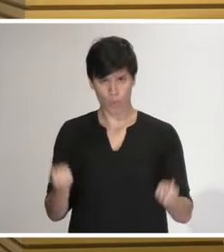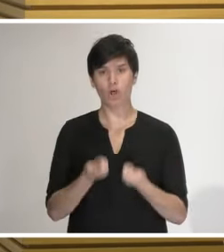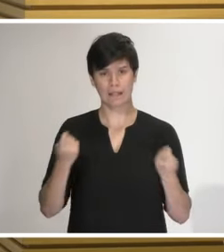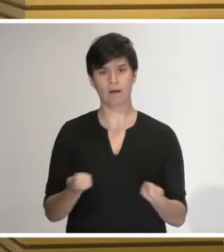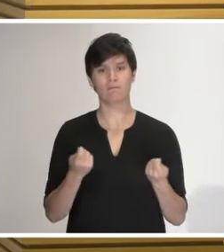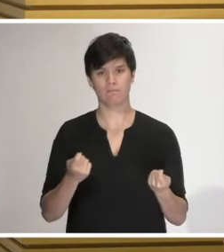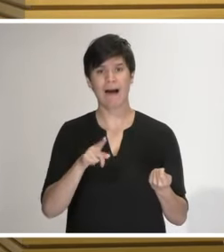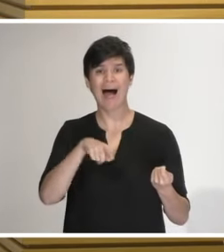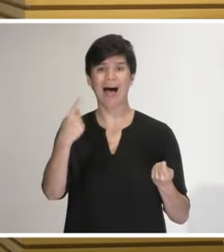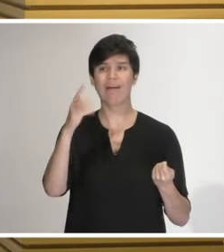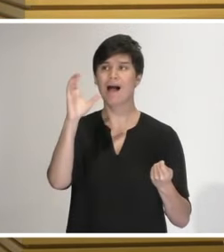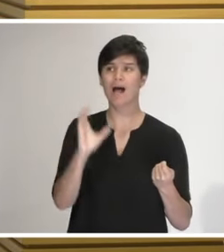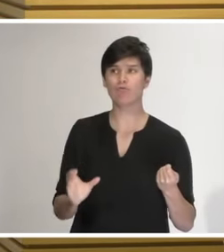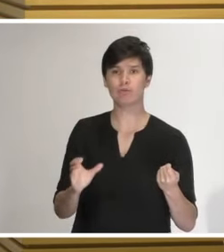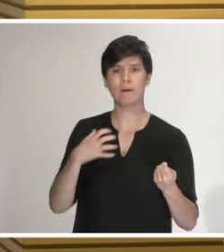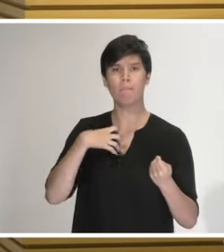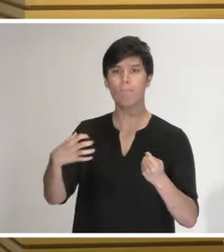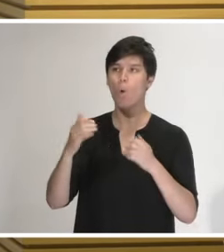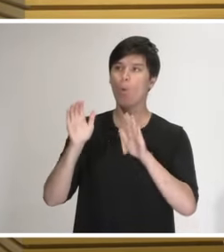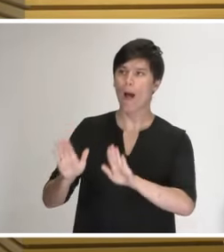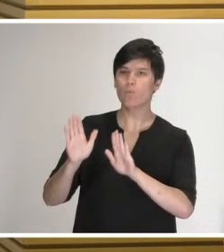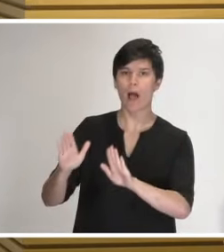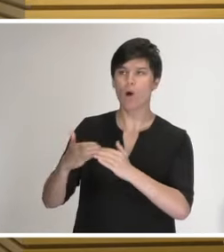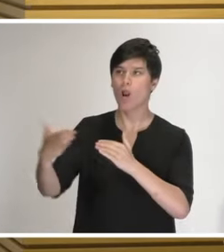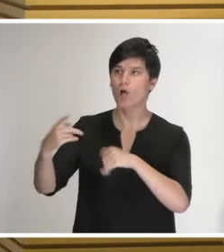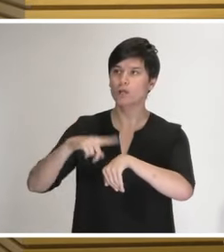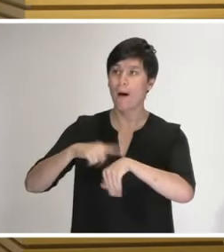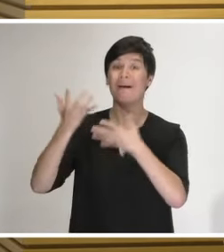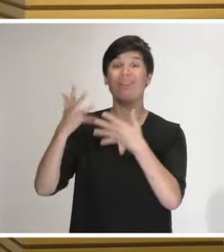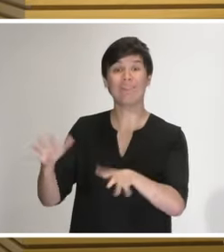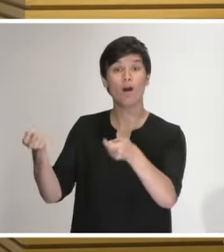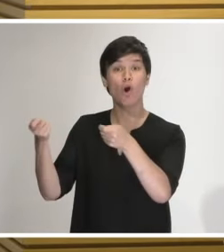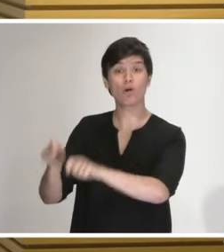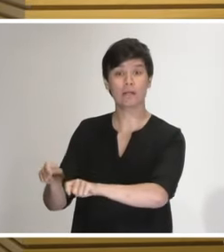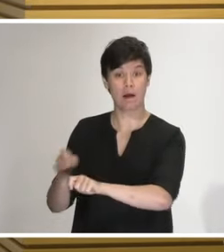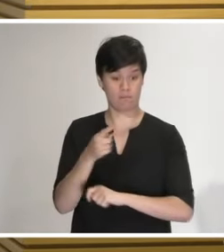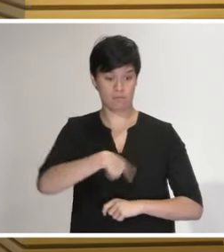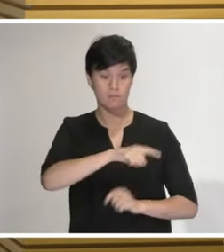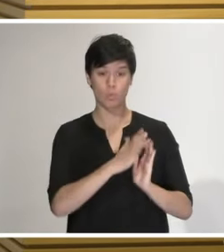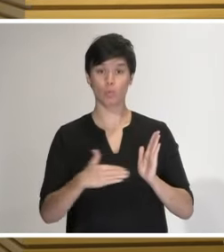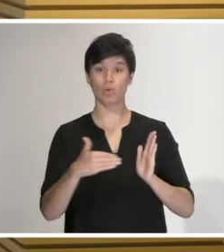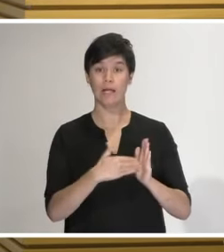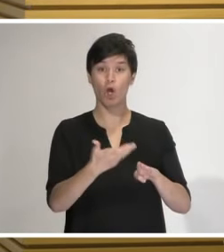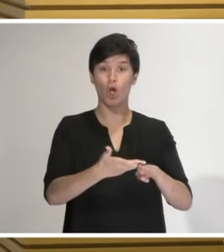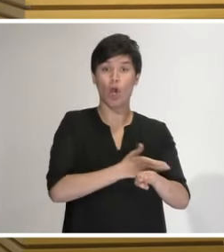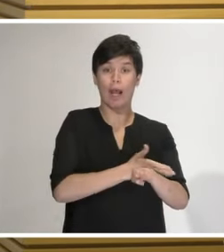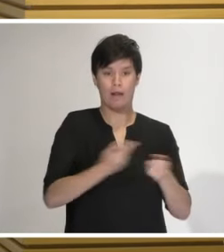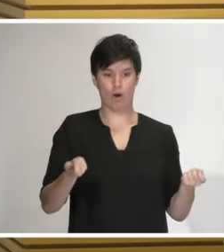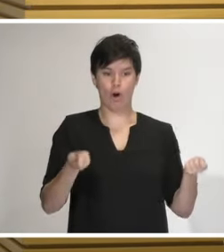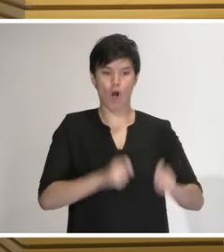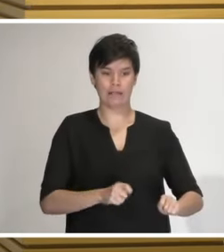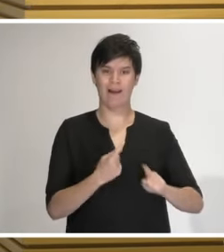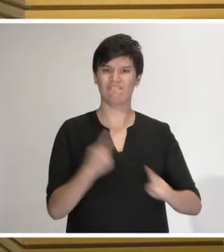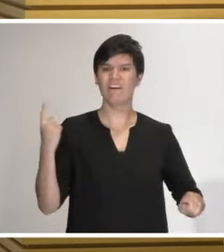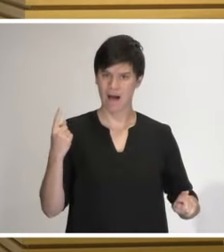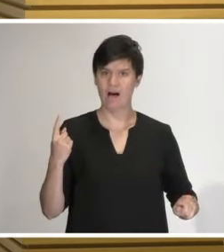that very strict alert level 4 lockdown, was because not only did we think that was the